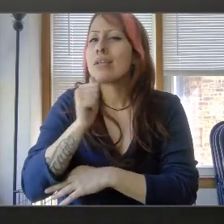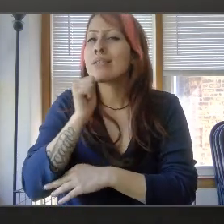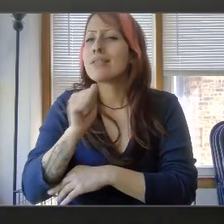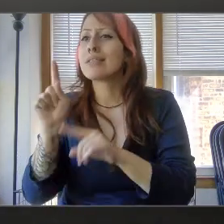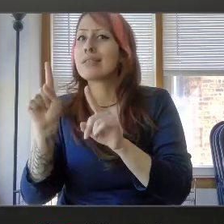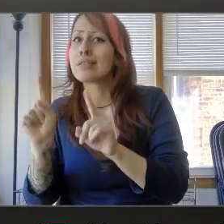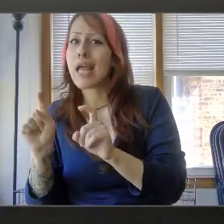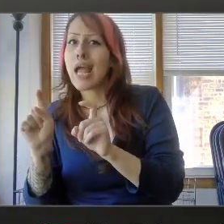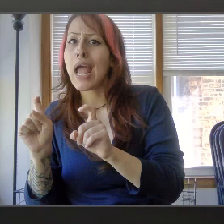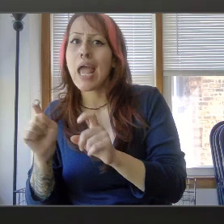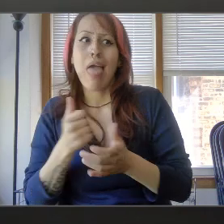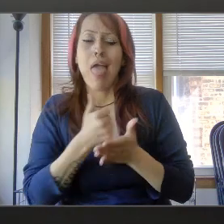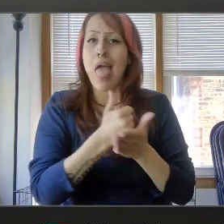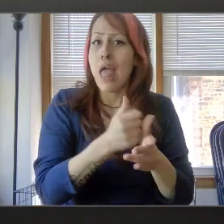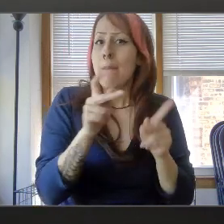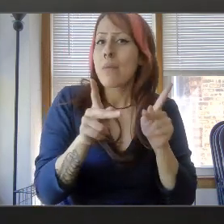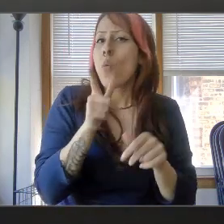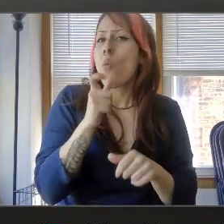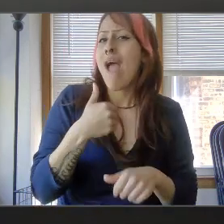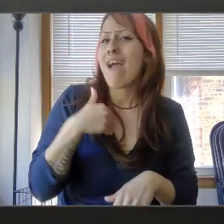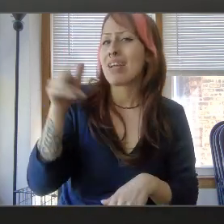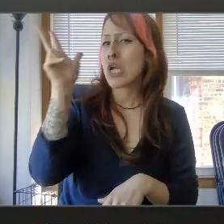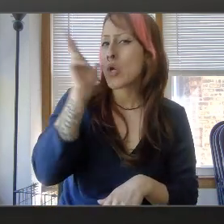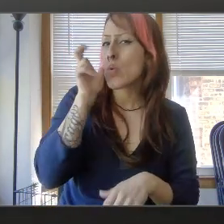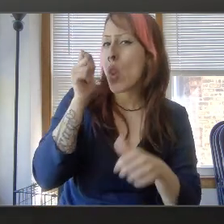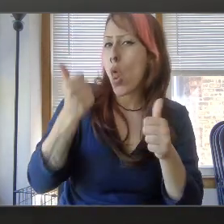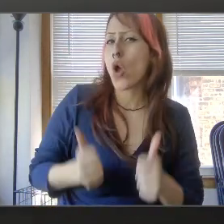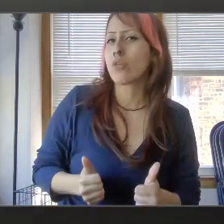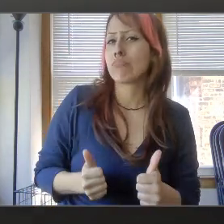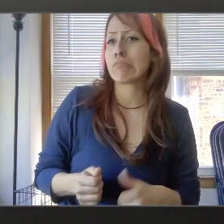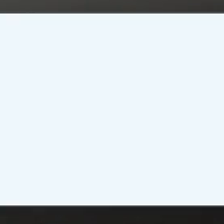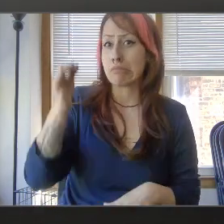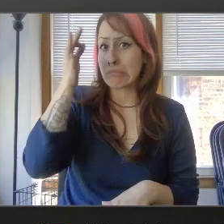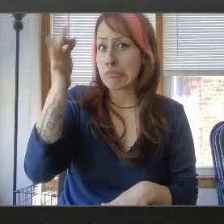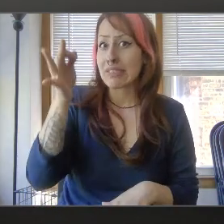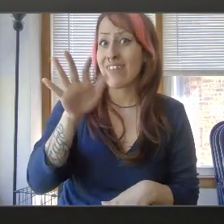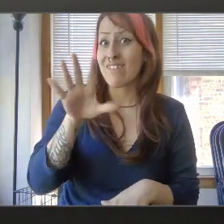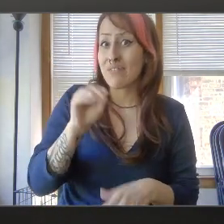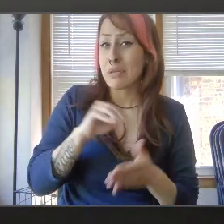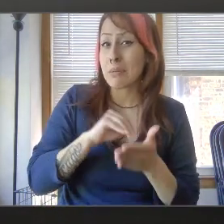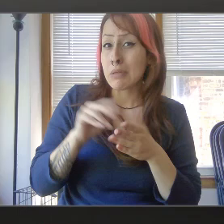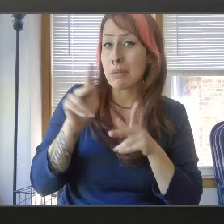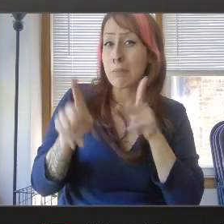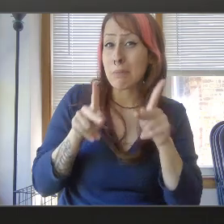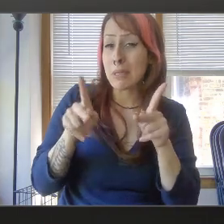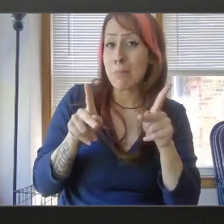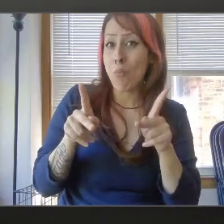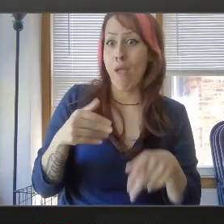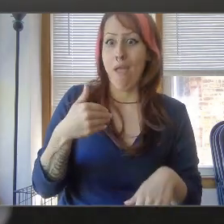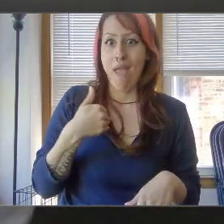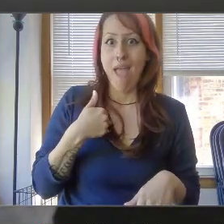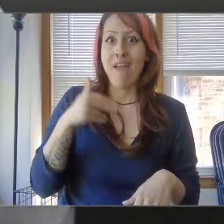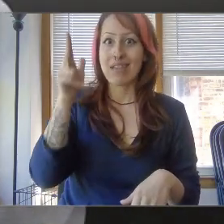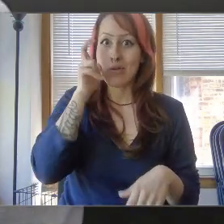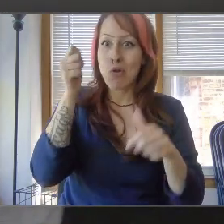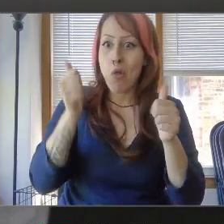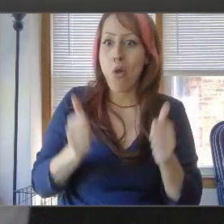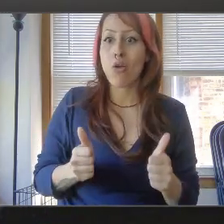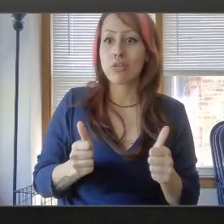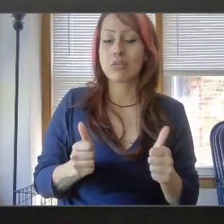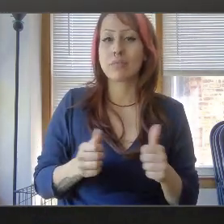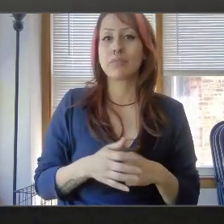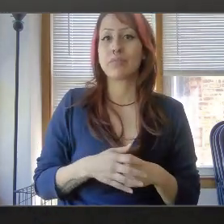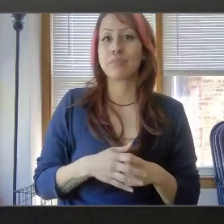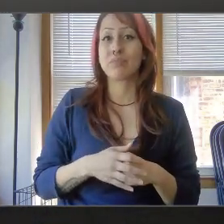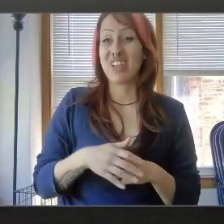treating individuals who have hearing loss. Nearly 50 million people in the United States alone have hearing loss. Of these